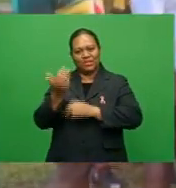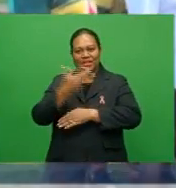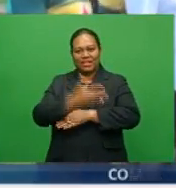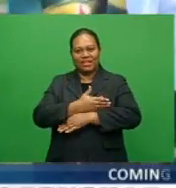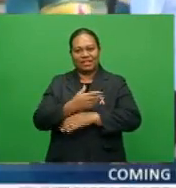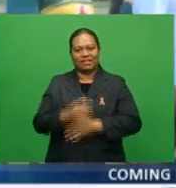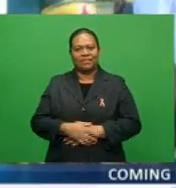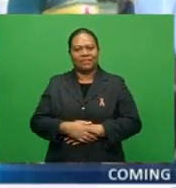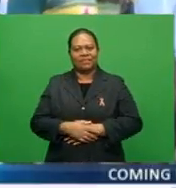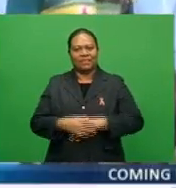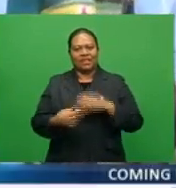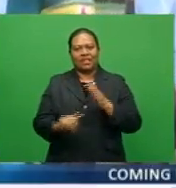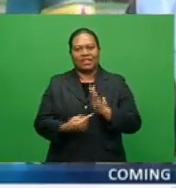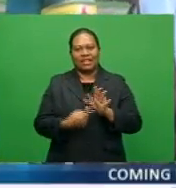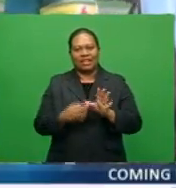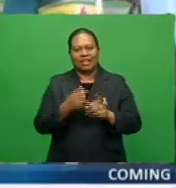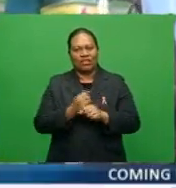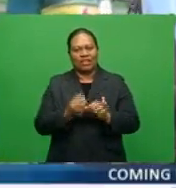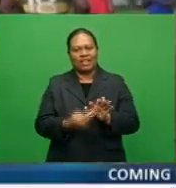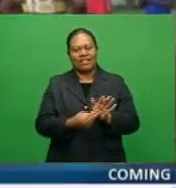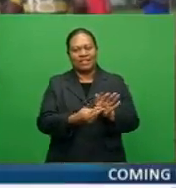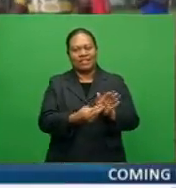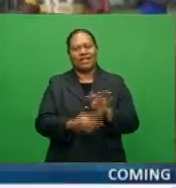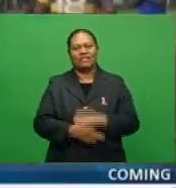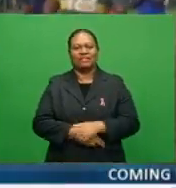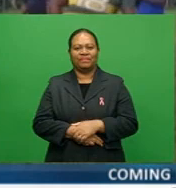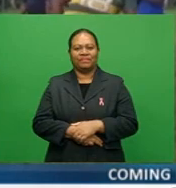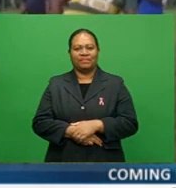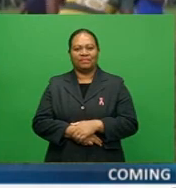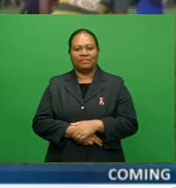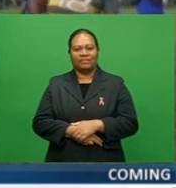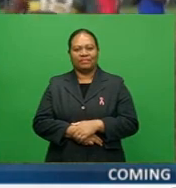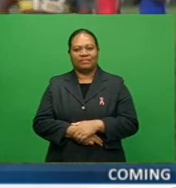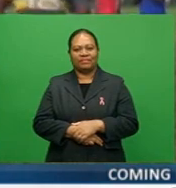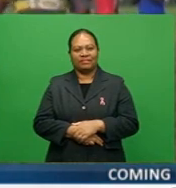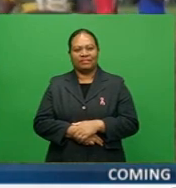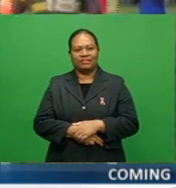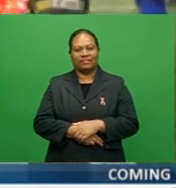Tonight. Underdog tag for jet setters.